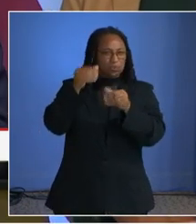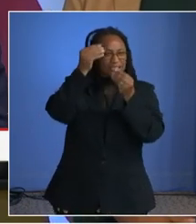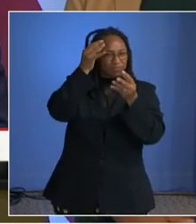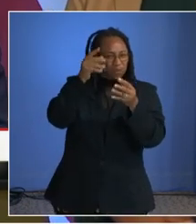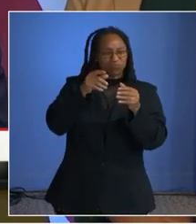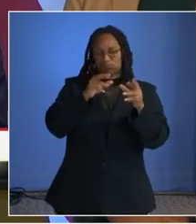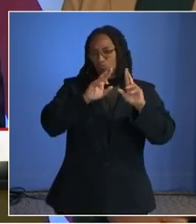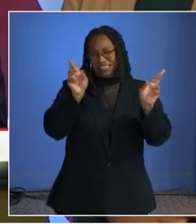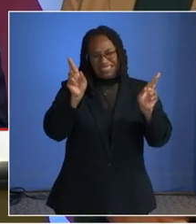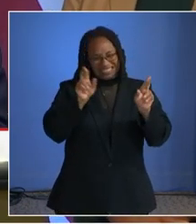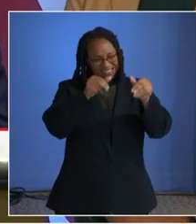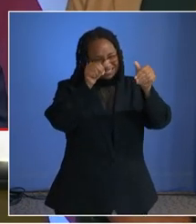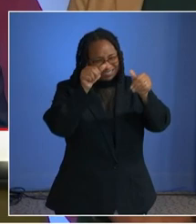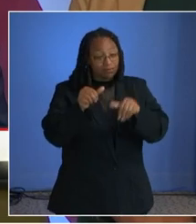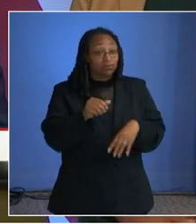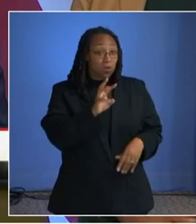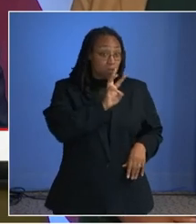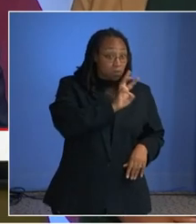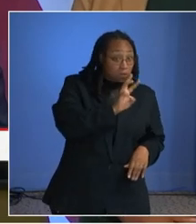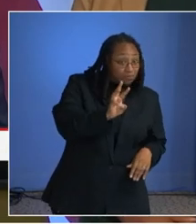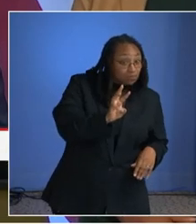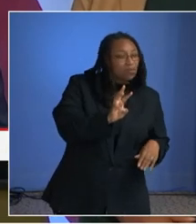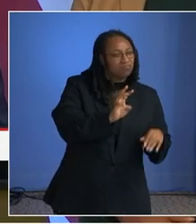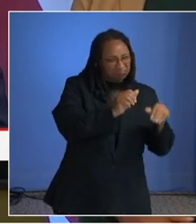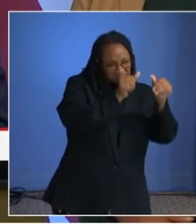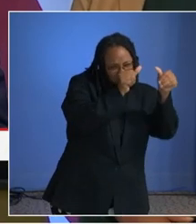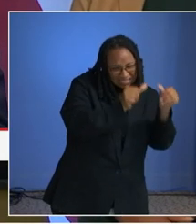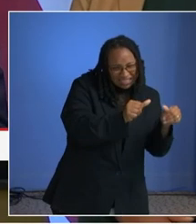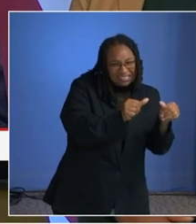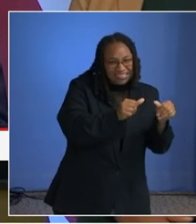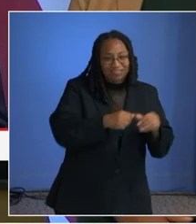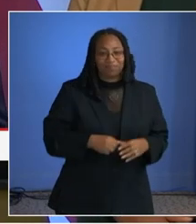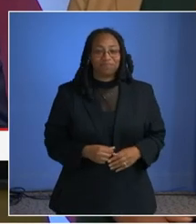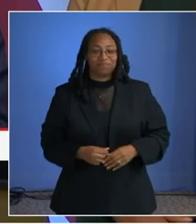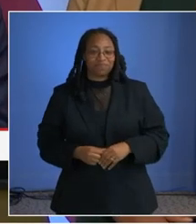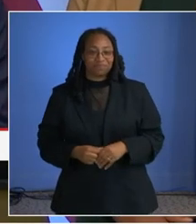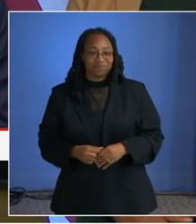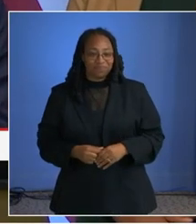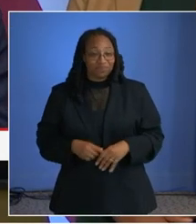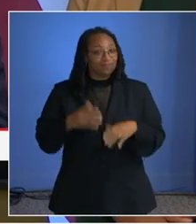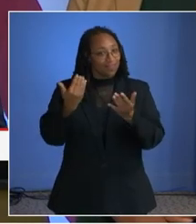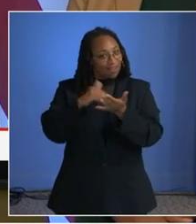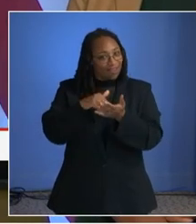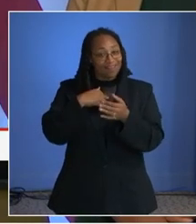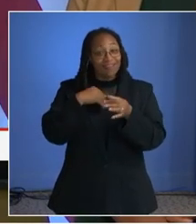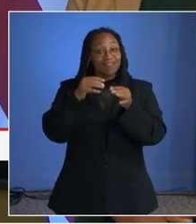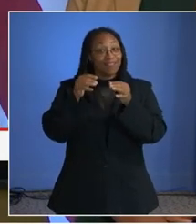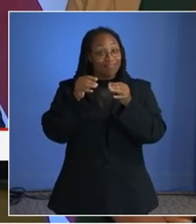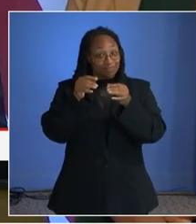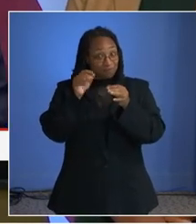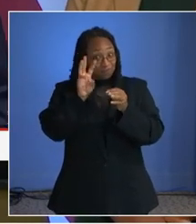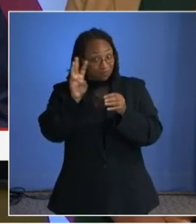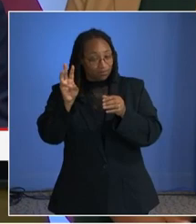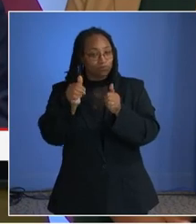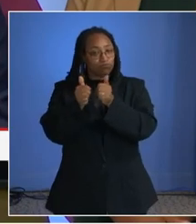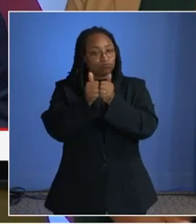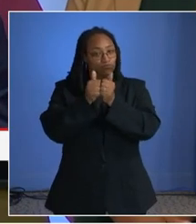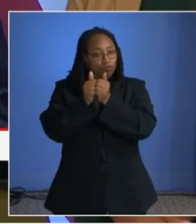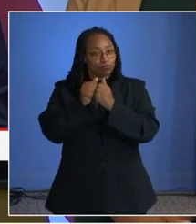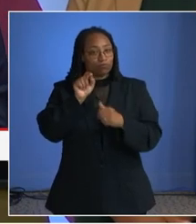together.dc.gov, and we'll make sure that you have access to that information. We also want you to know that we're seeing